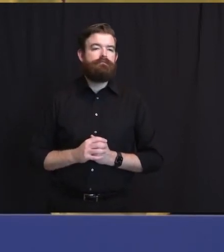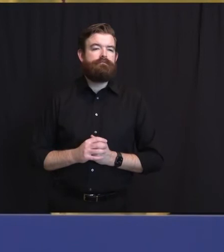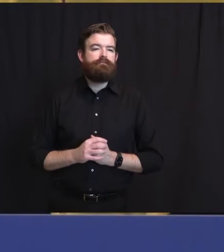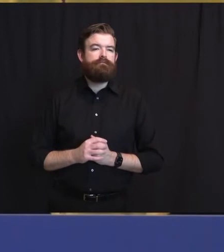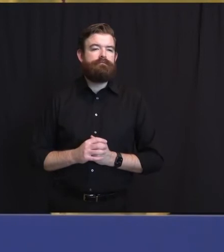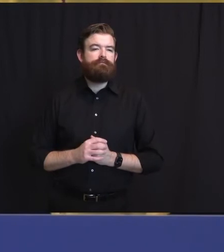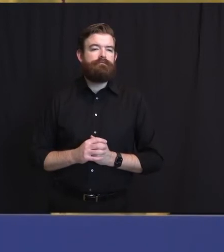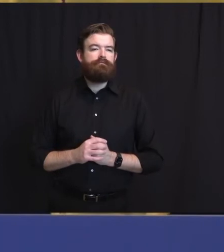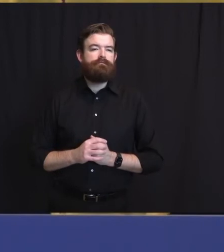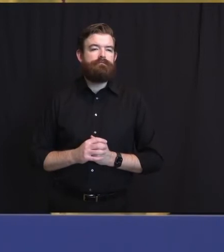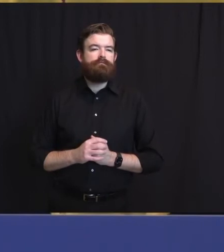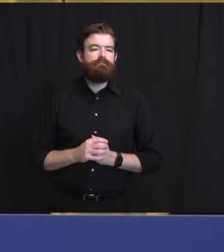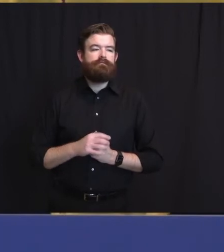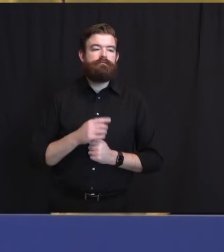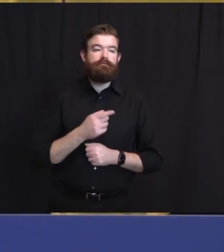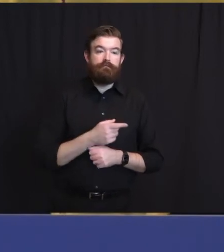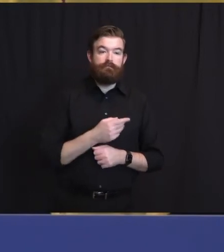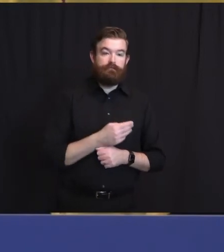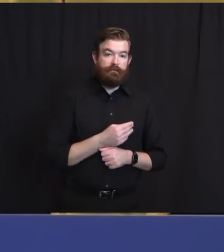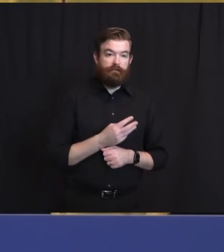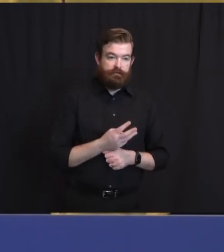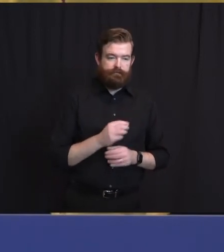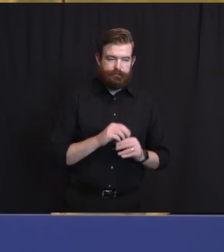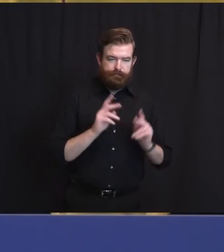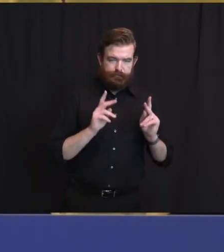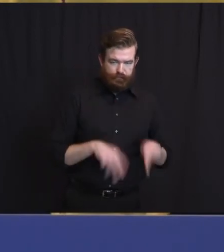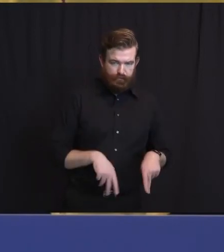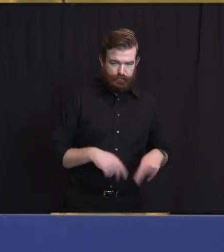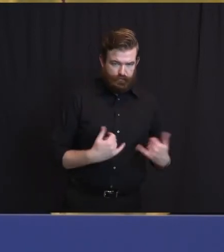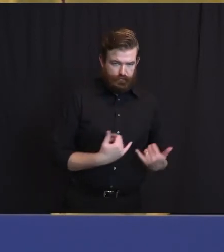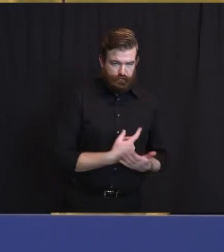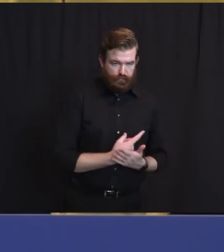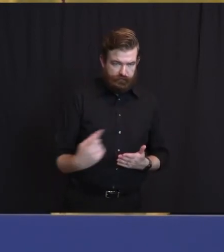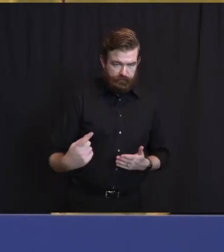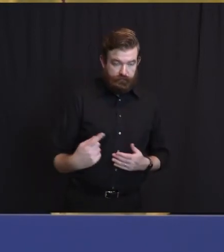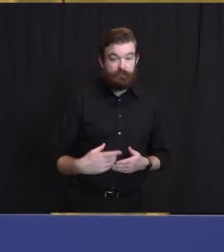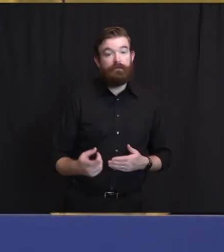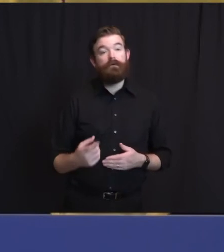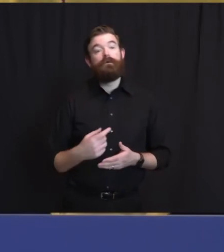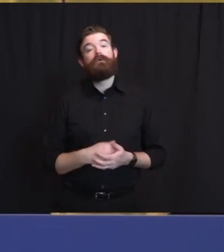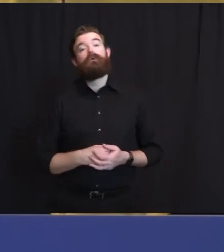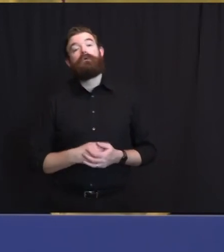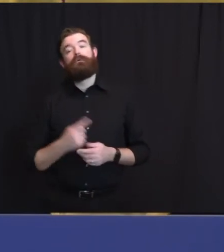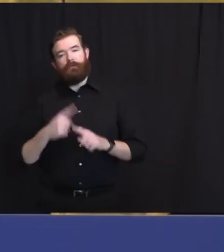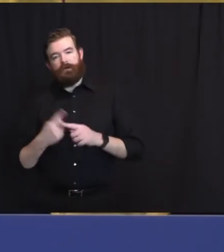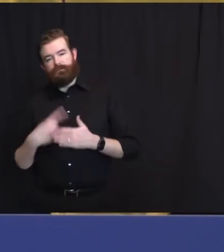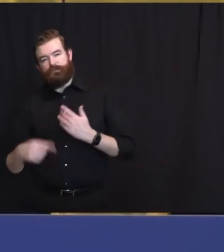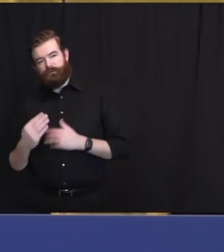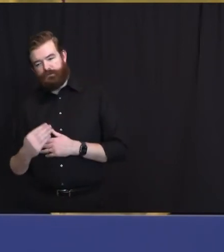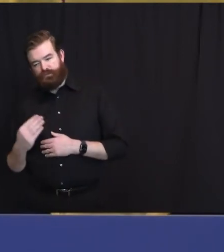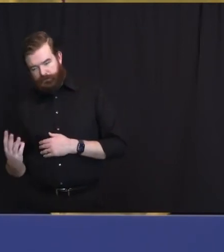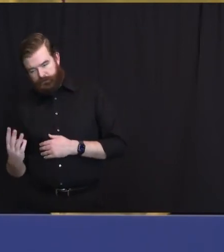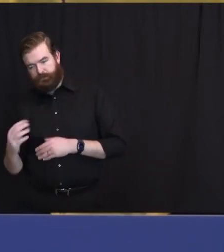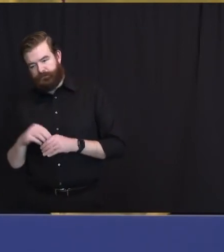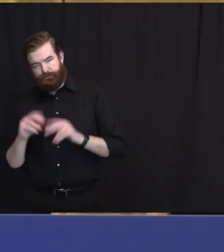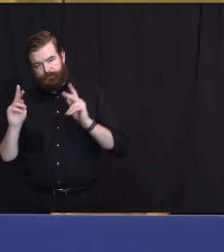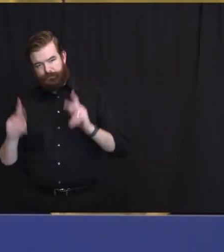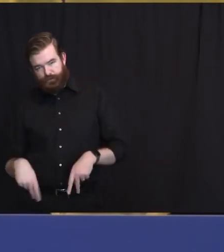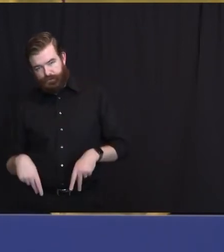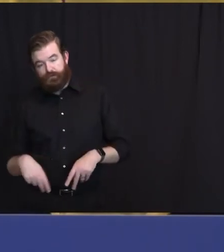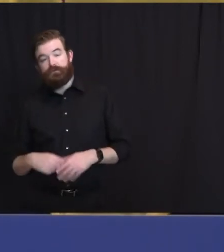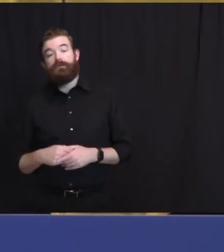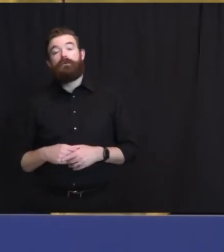person. And we'll be virtual and electronic with you for the other days. And again, we've